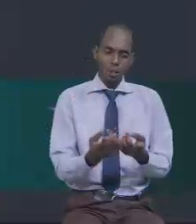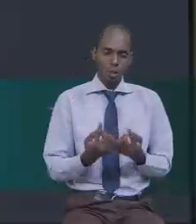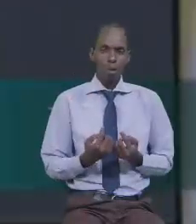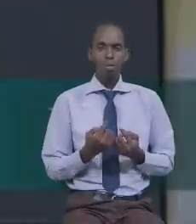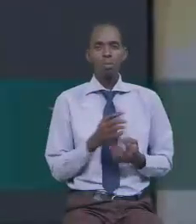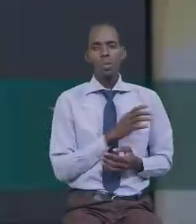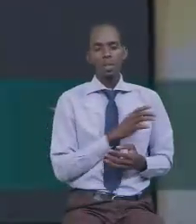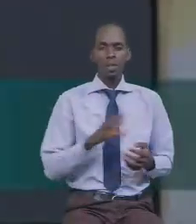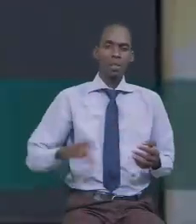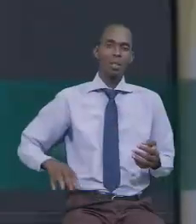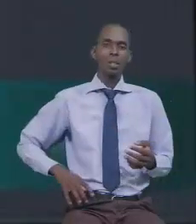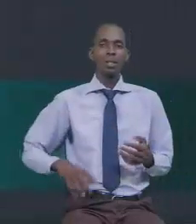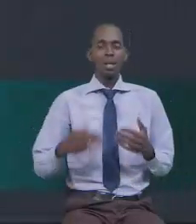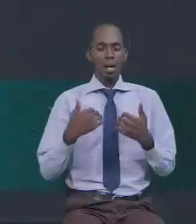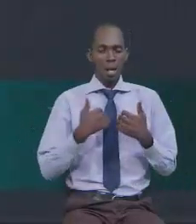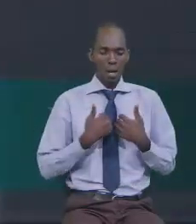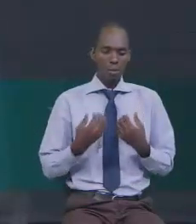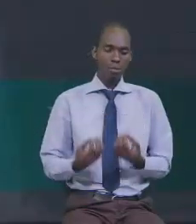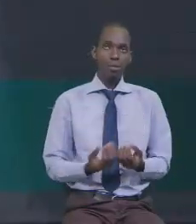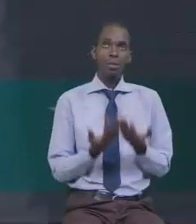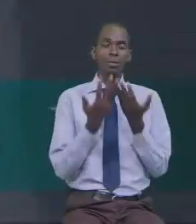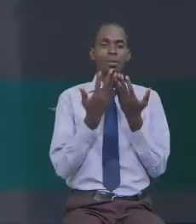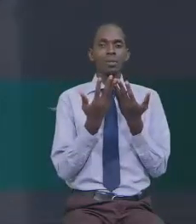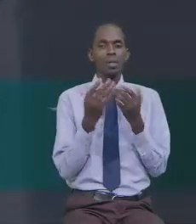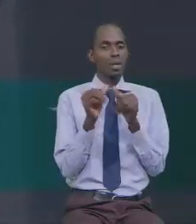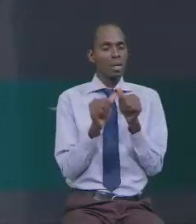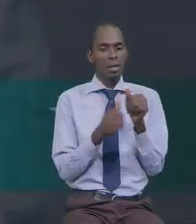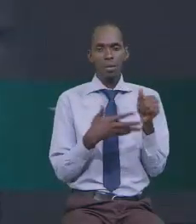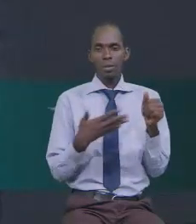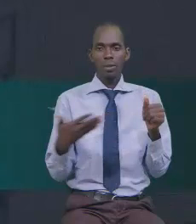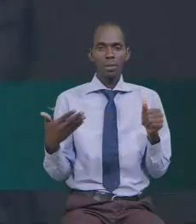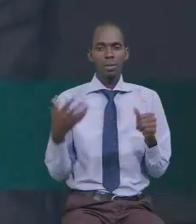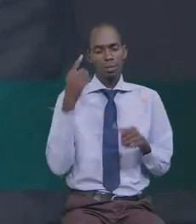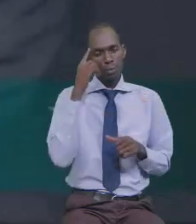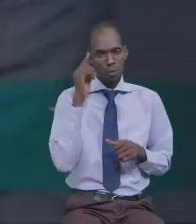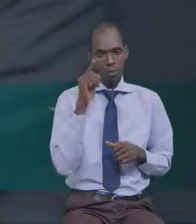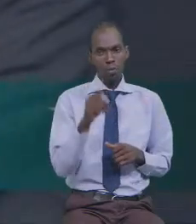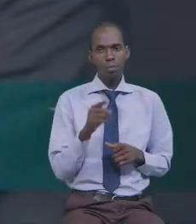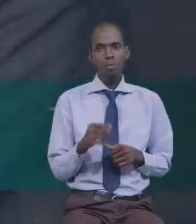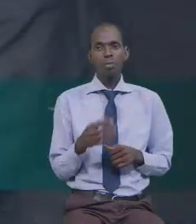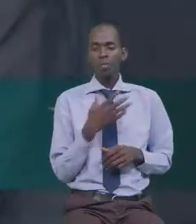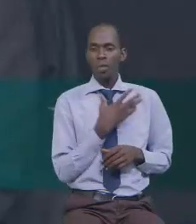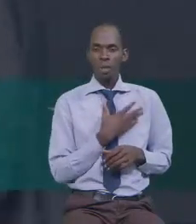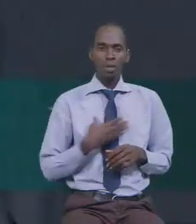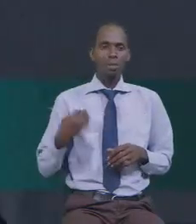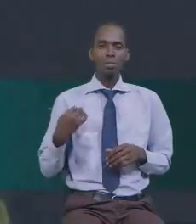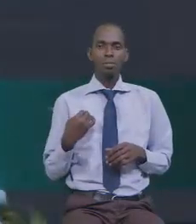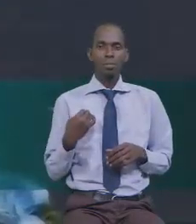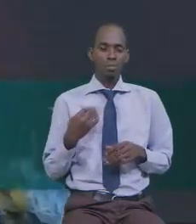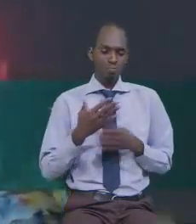Christ has sacrificed everything for you and shed off the